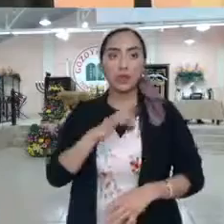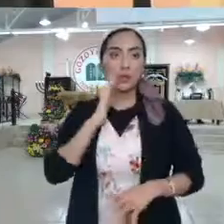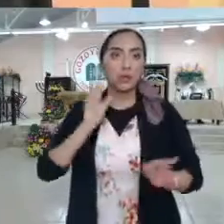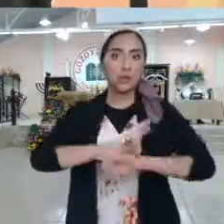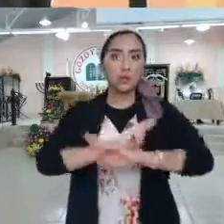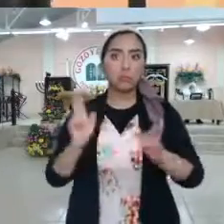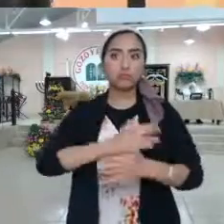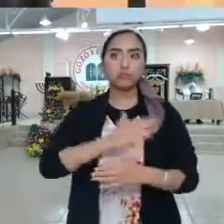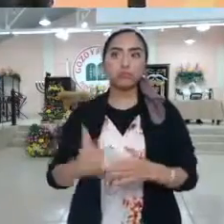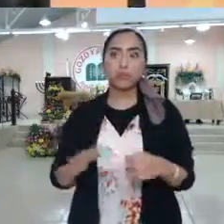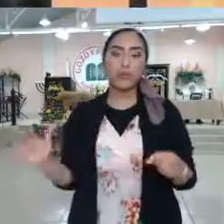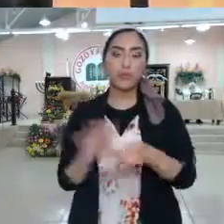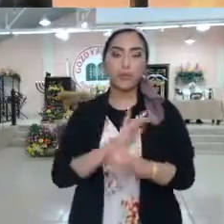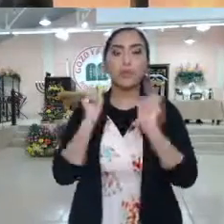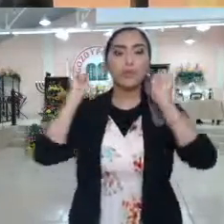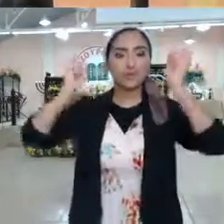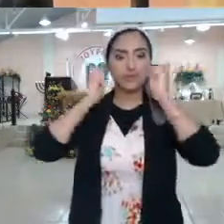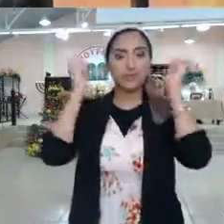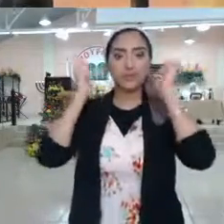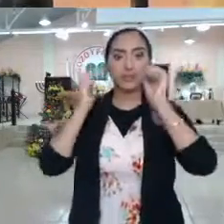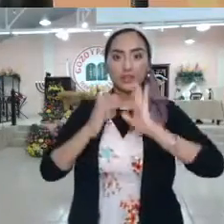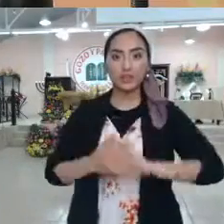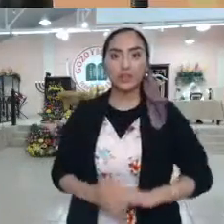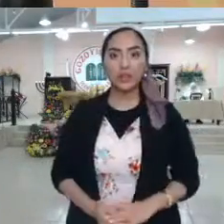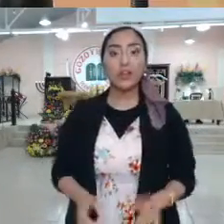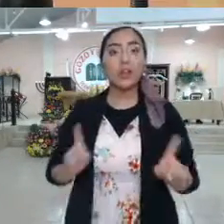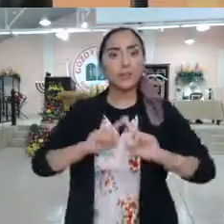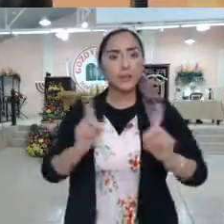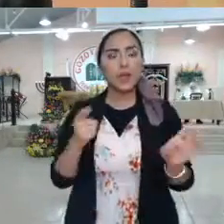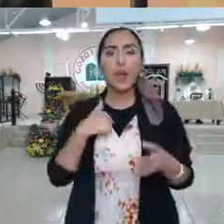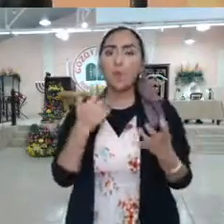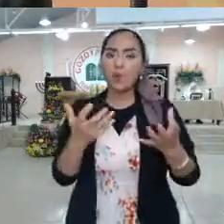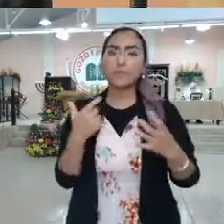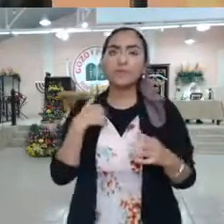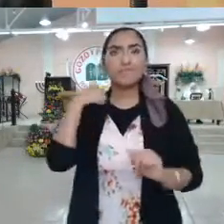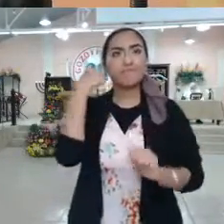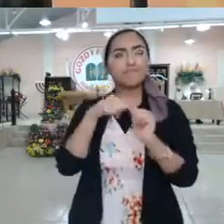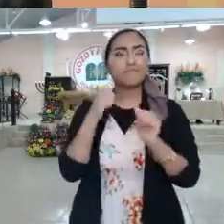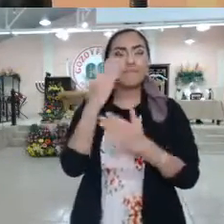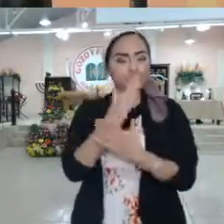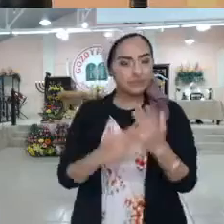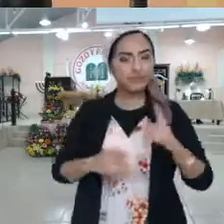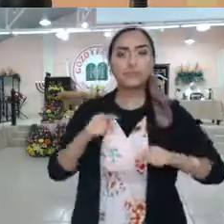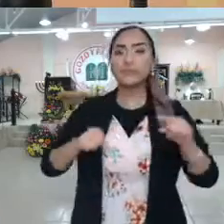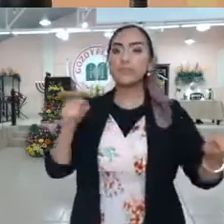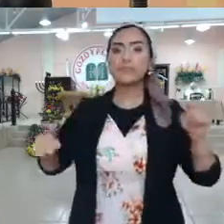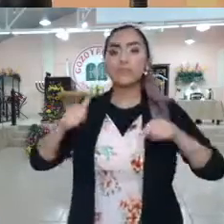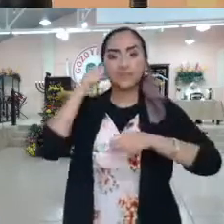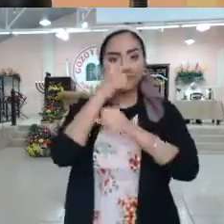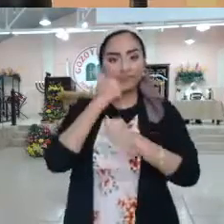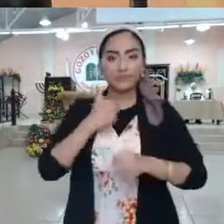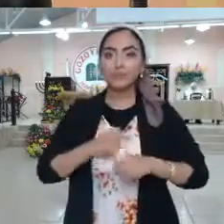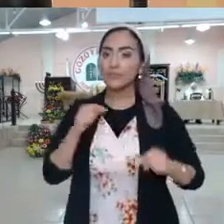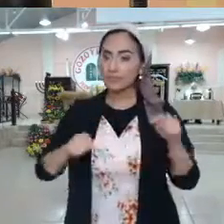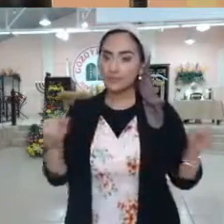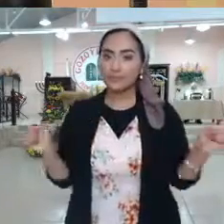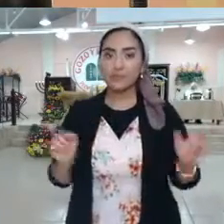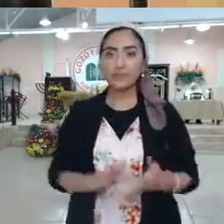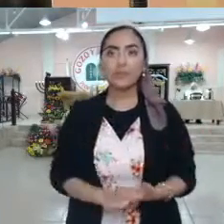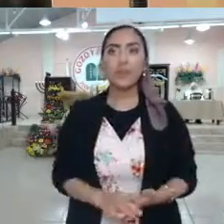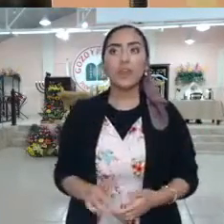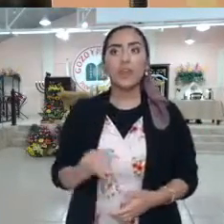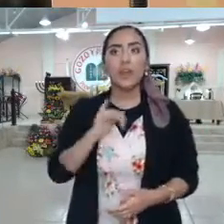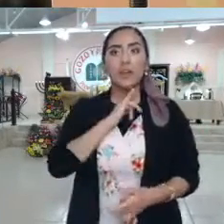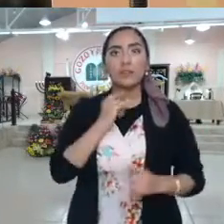and we will be completely offering the feast. But I would like to recap some things, beloved brothers.